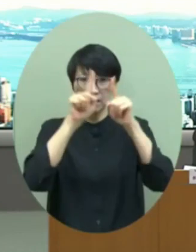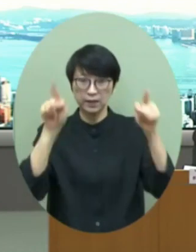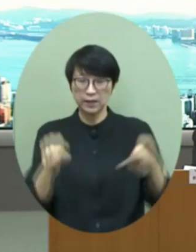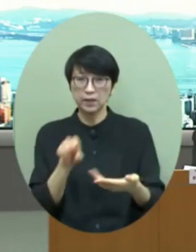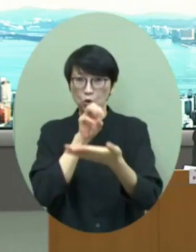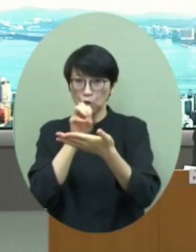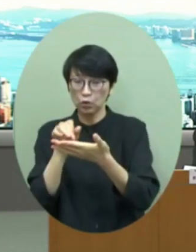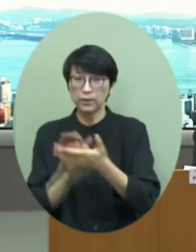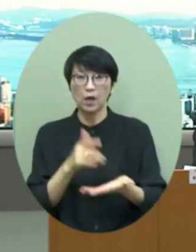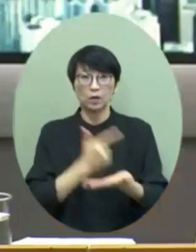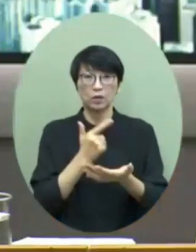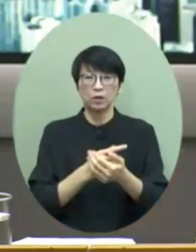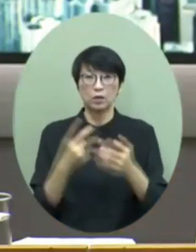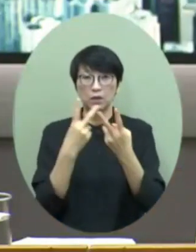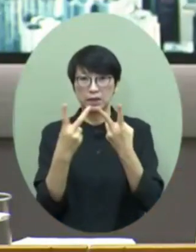Now,